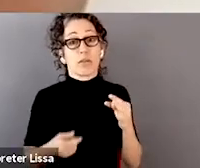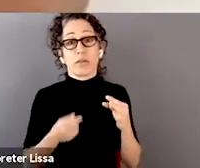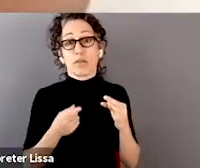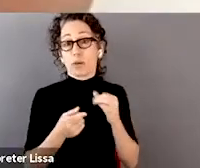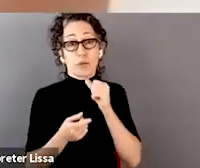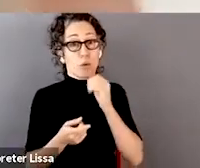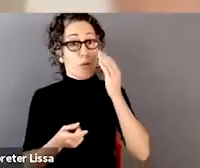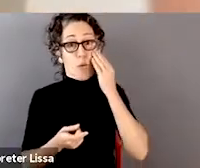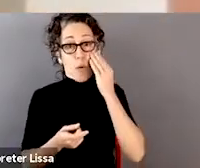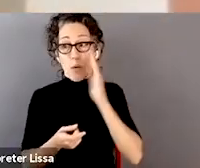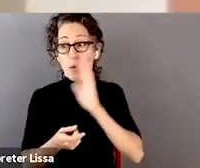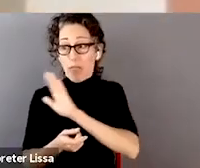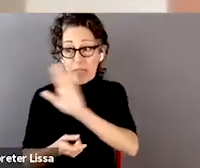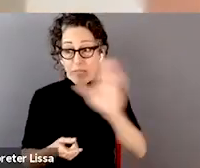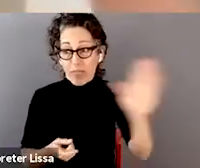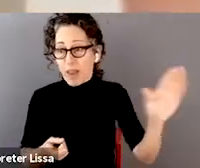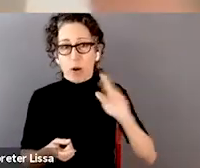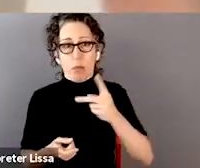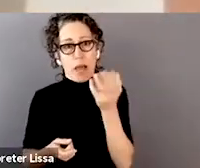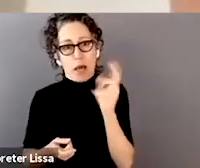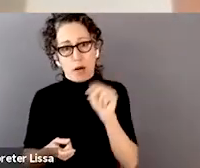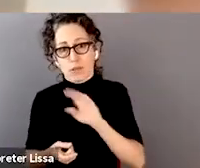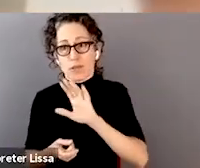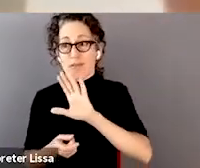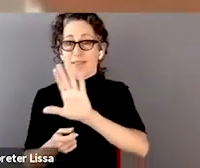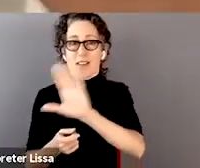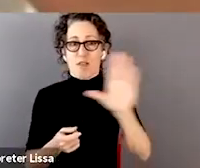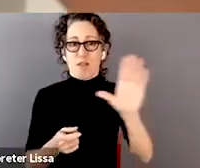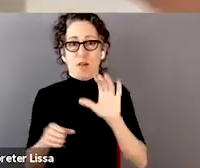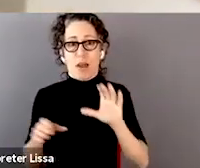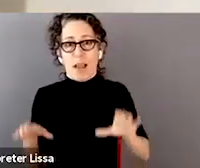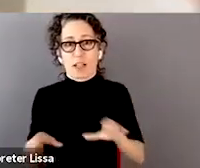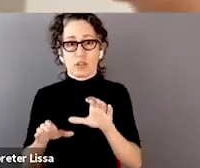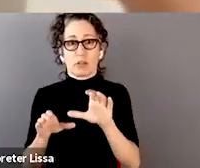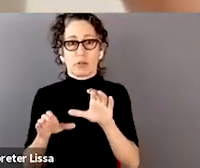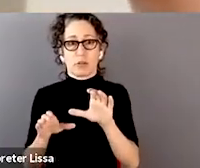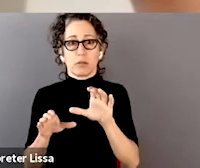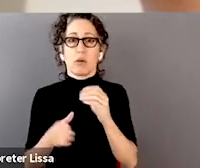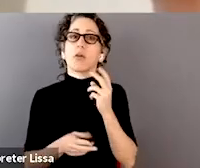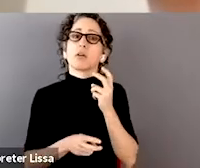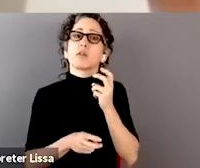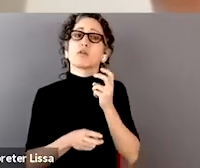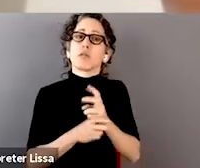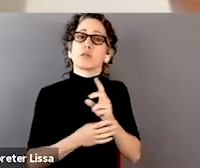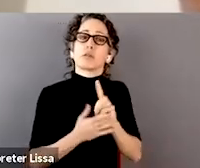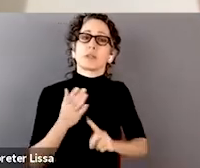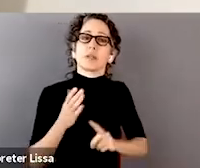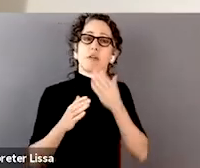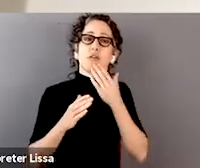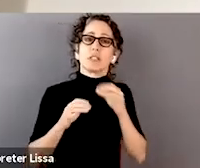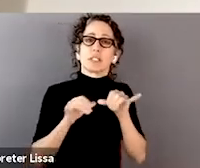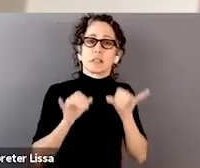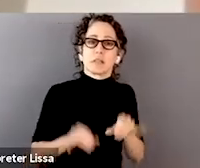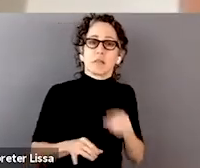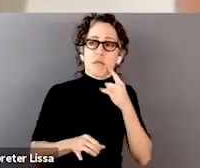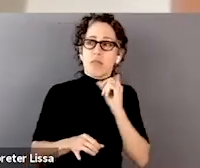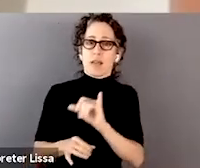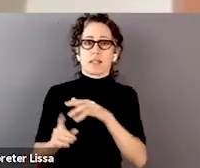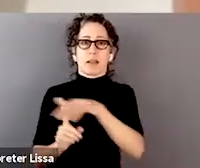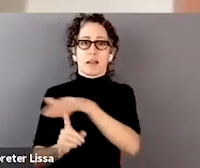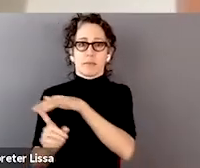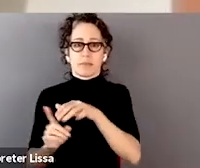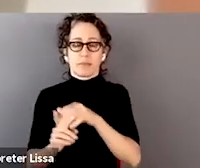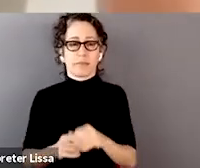those things then it can be really hard to design a system that's going to work well in a clinical setting um i